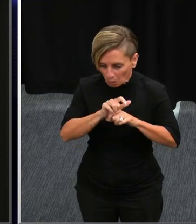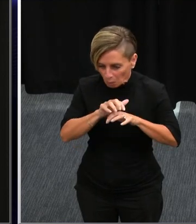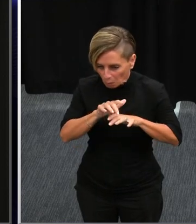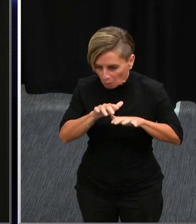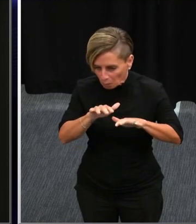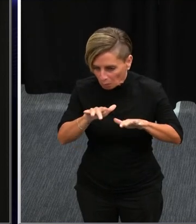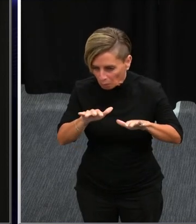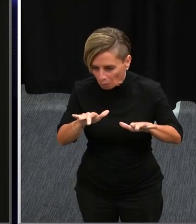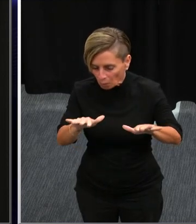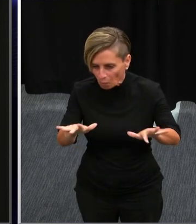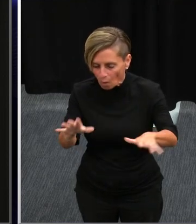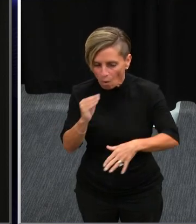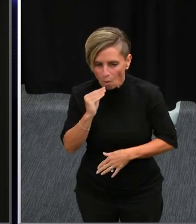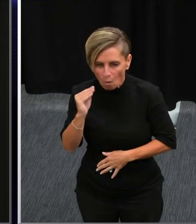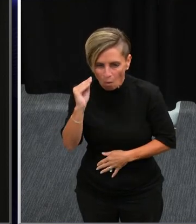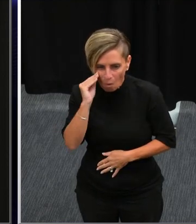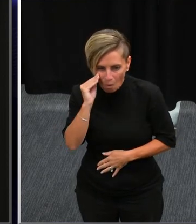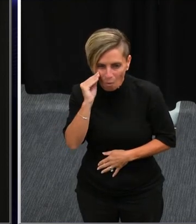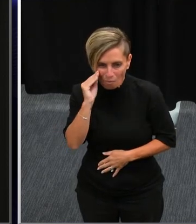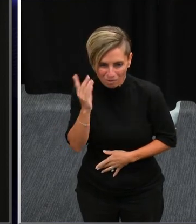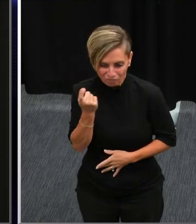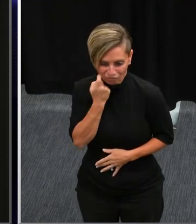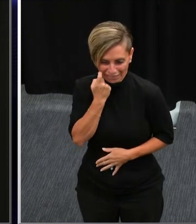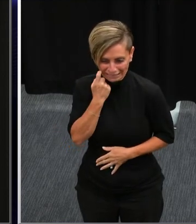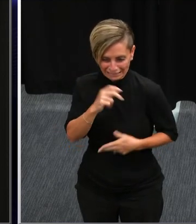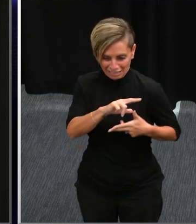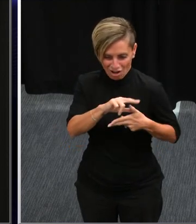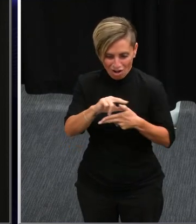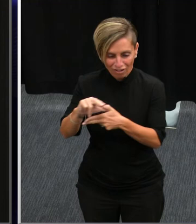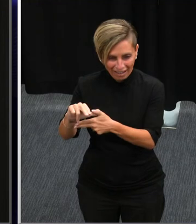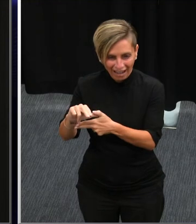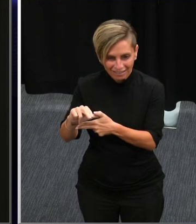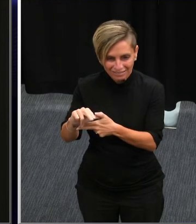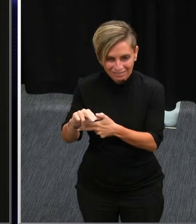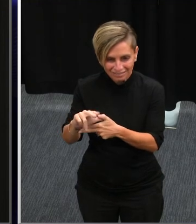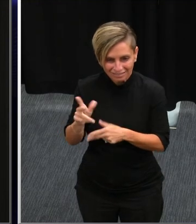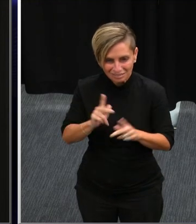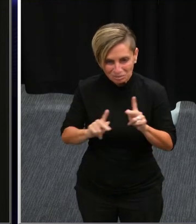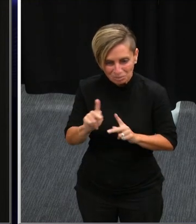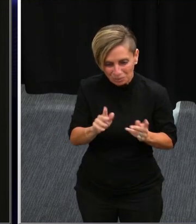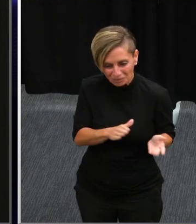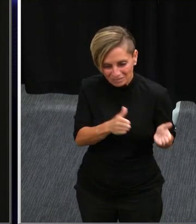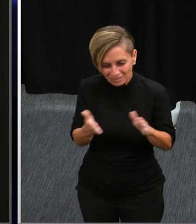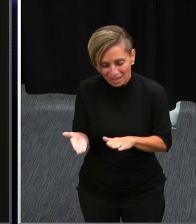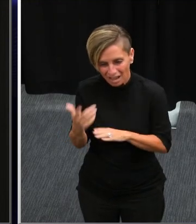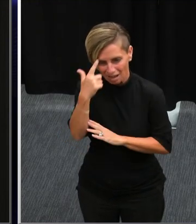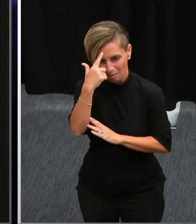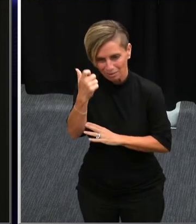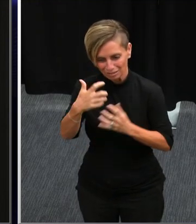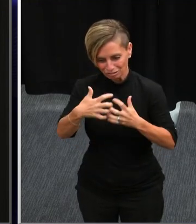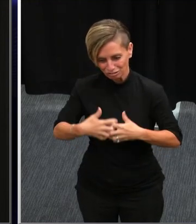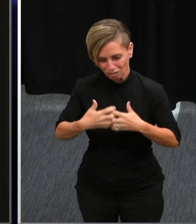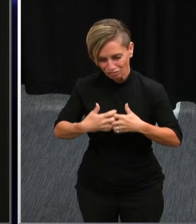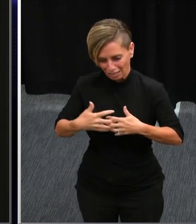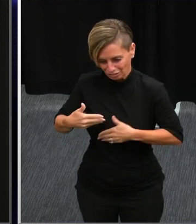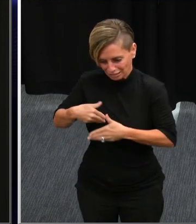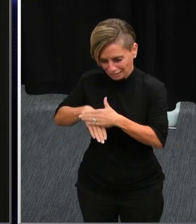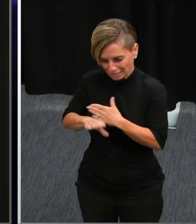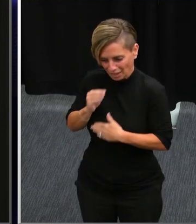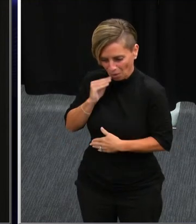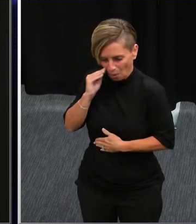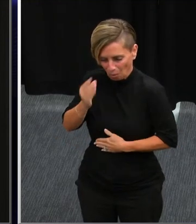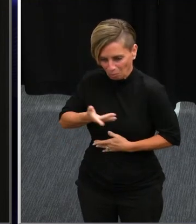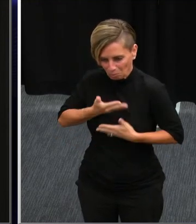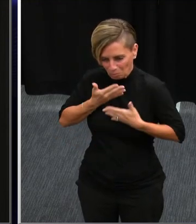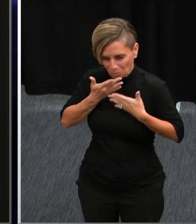we have had examples of just recent hurricanes where we have lost some of our citizens because they have died from asphyxiation.